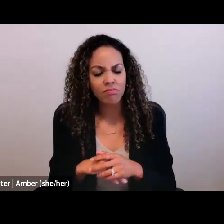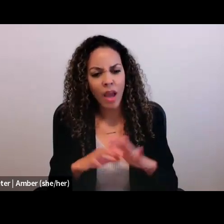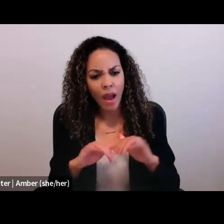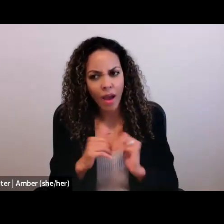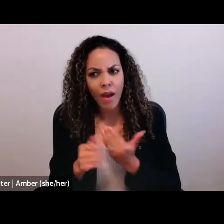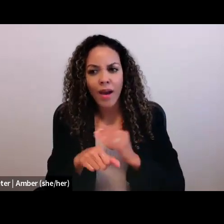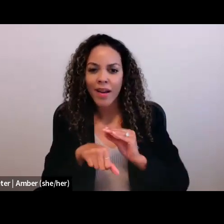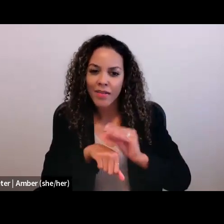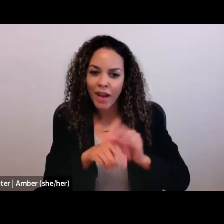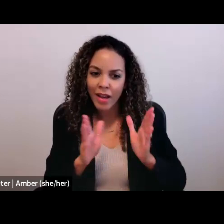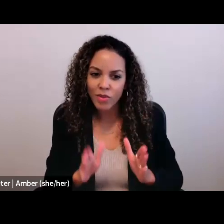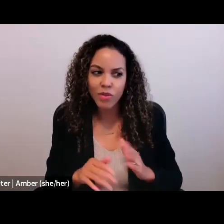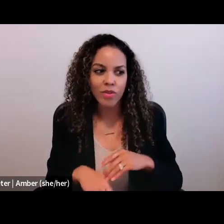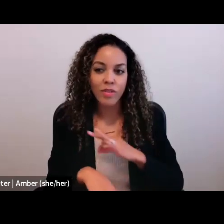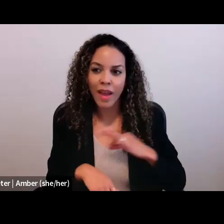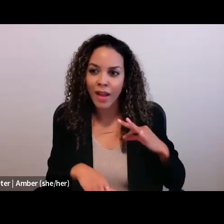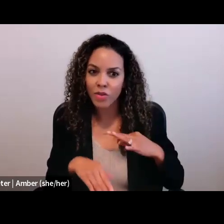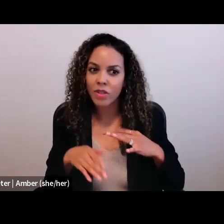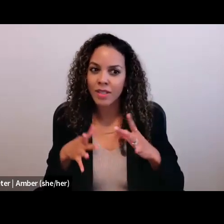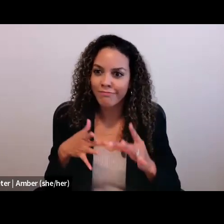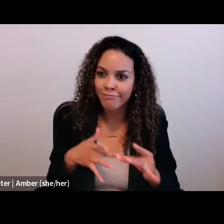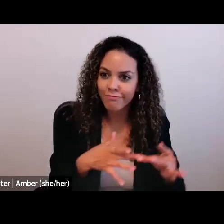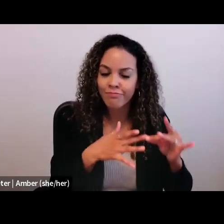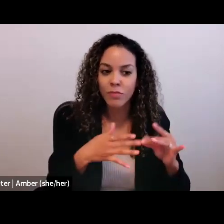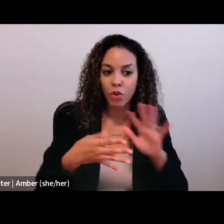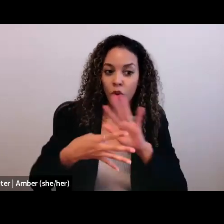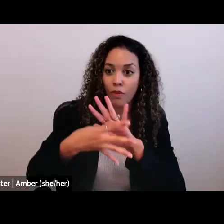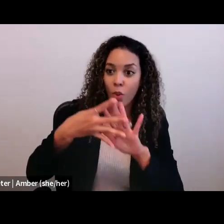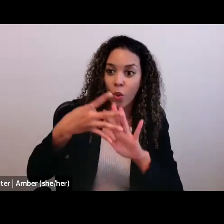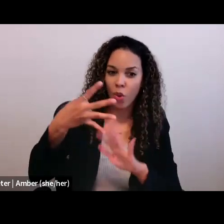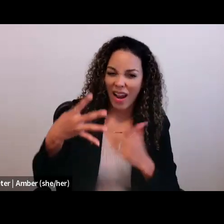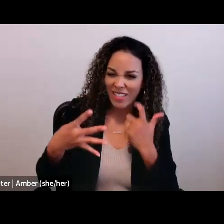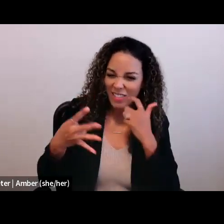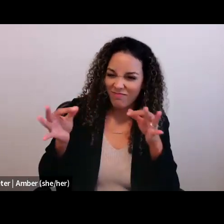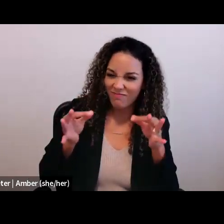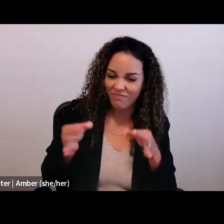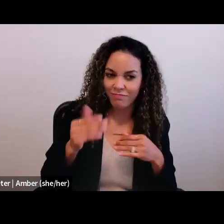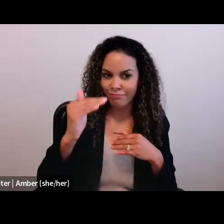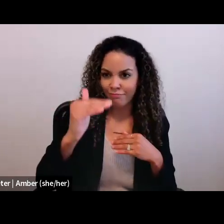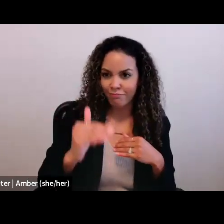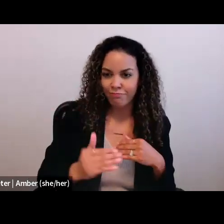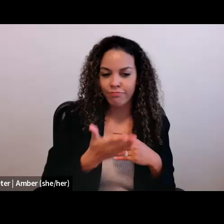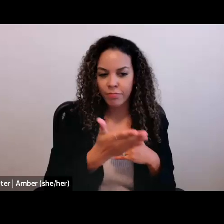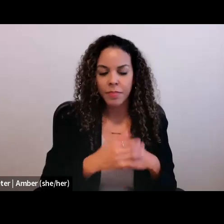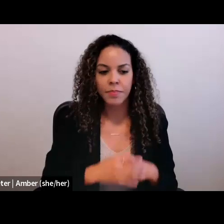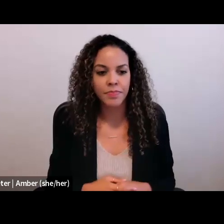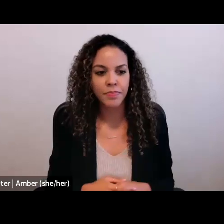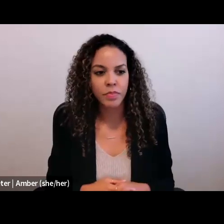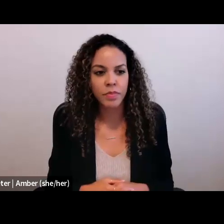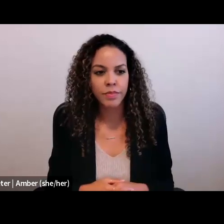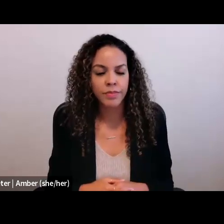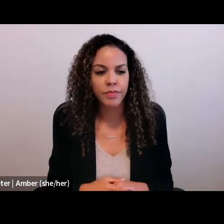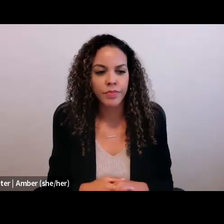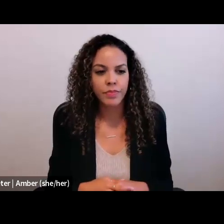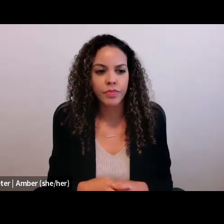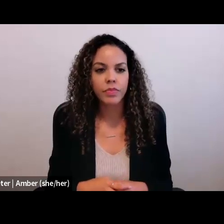and our faculty take us there? Here are the 4 stages I just went through. You go from ignorance to awareness to learning to mastery.